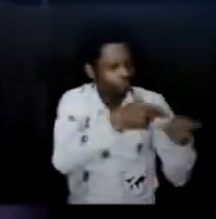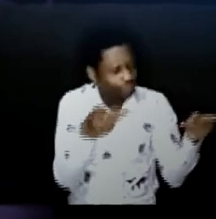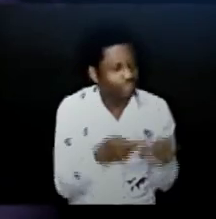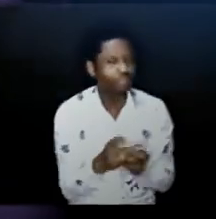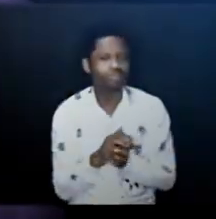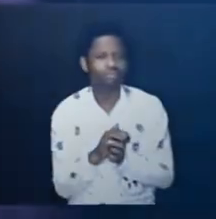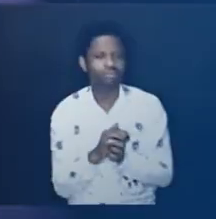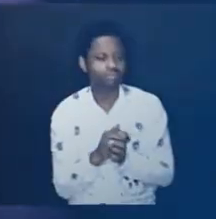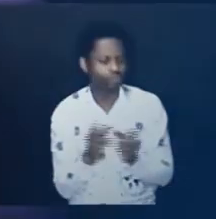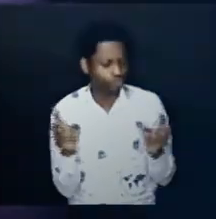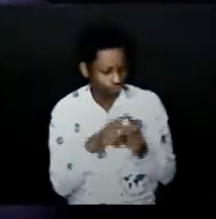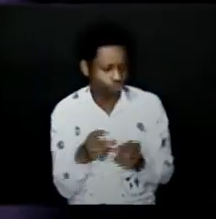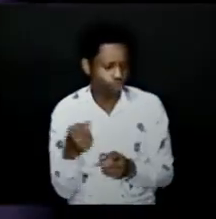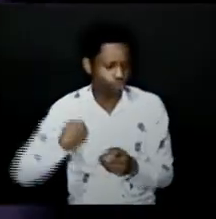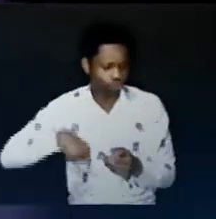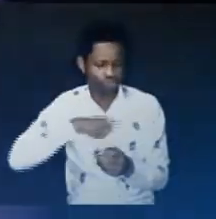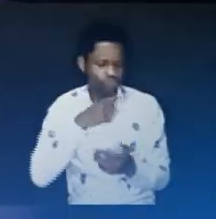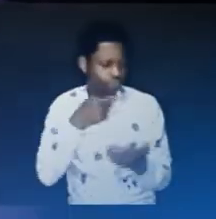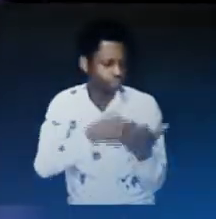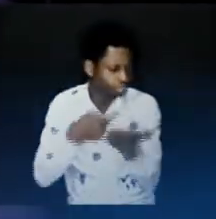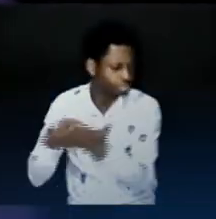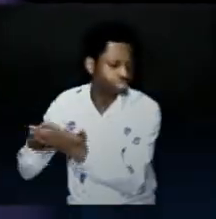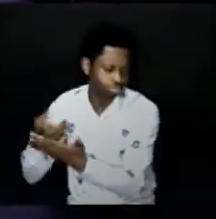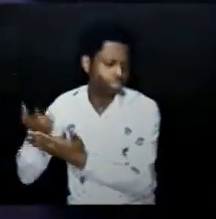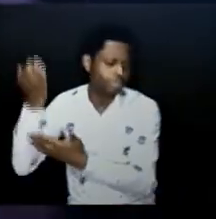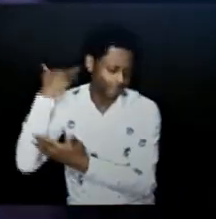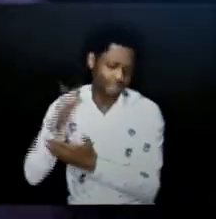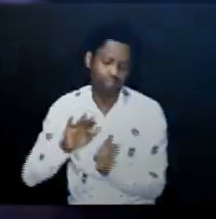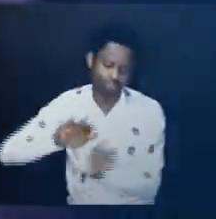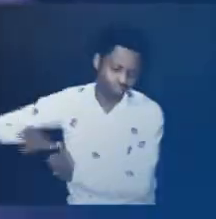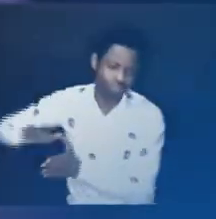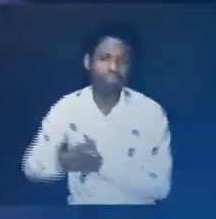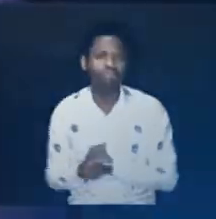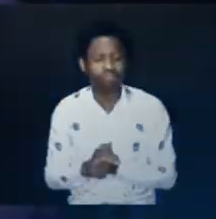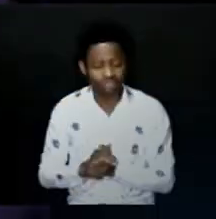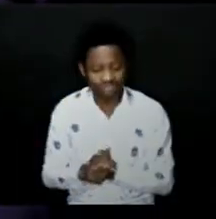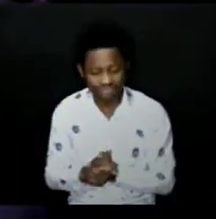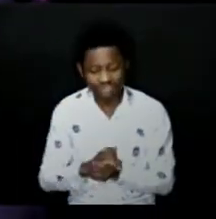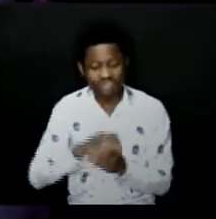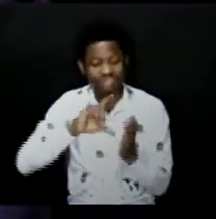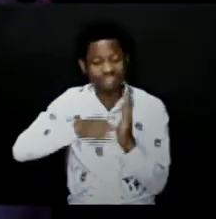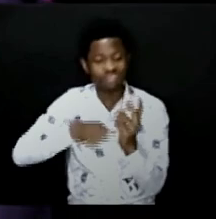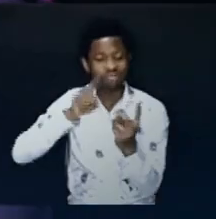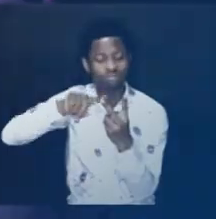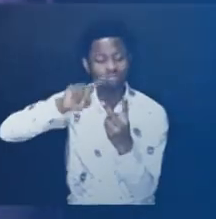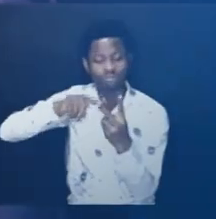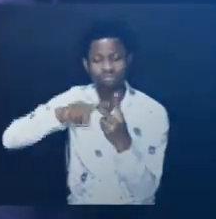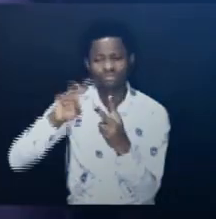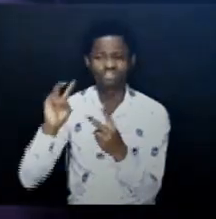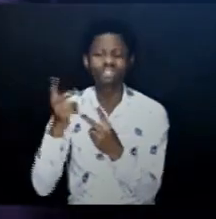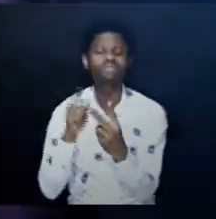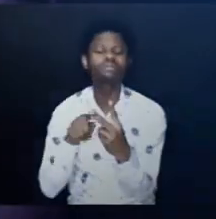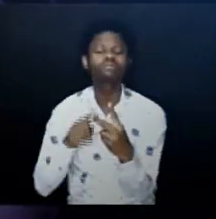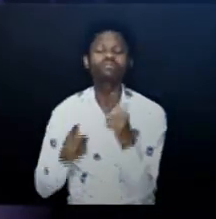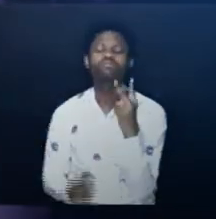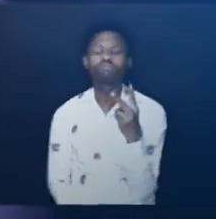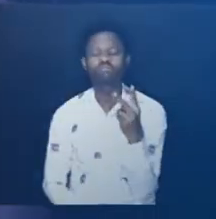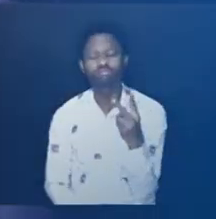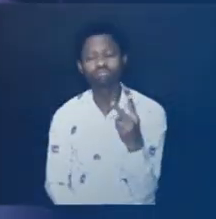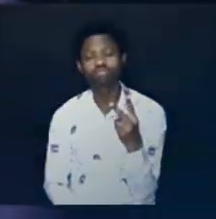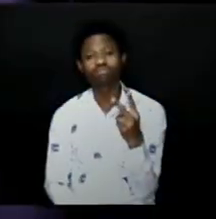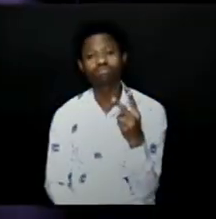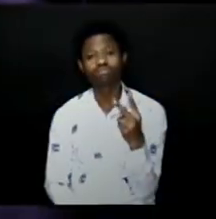So we dealt with that. And then we also touched on the second thing that God told